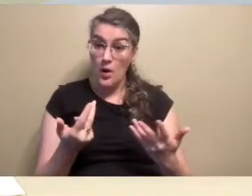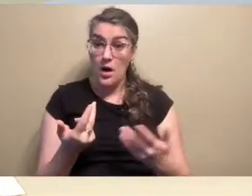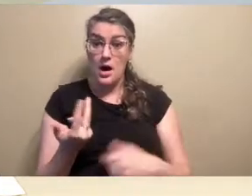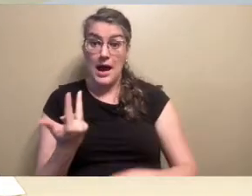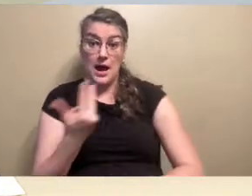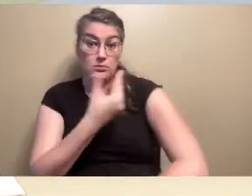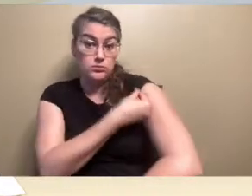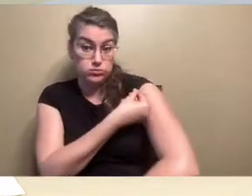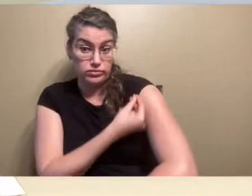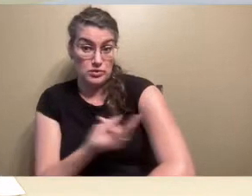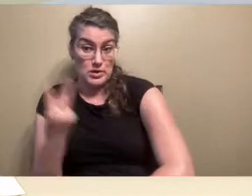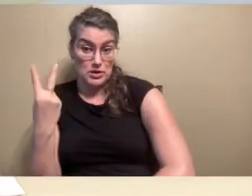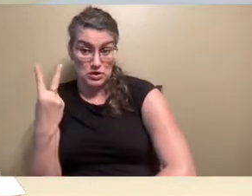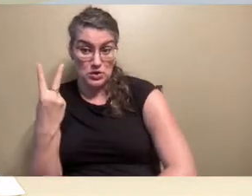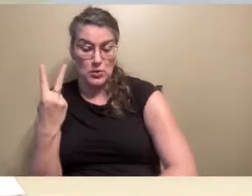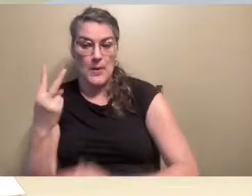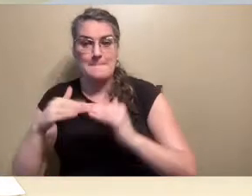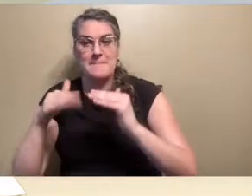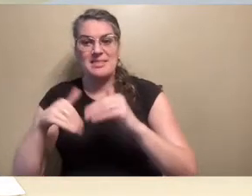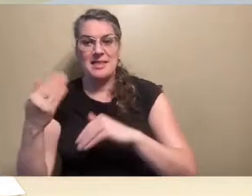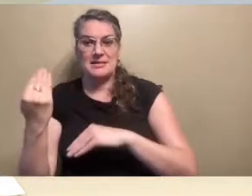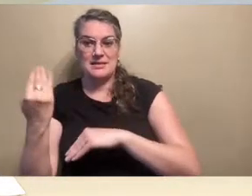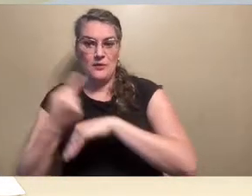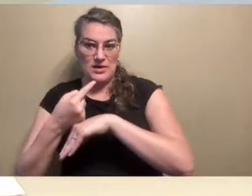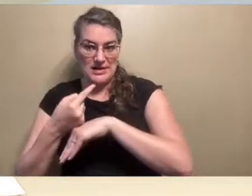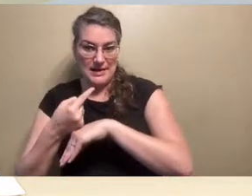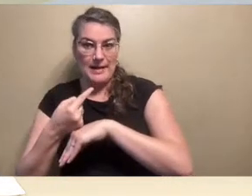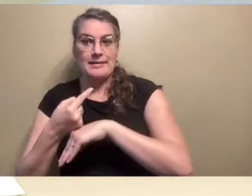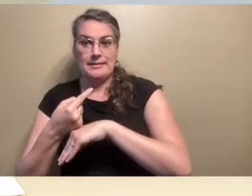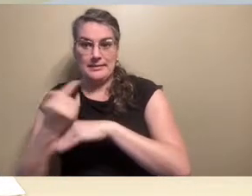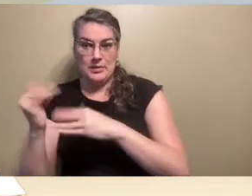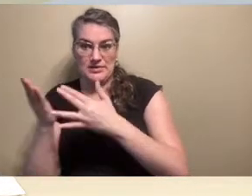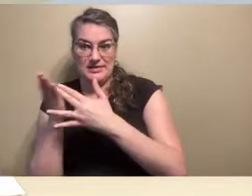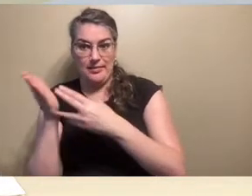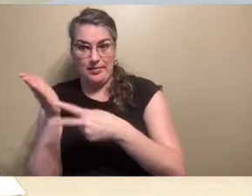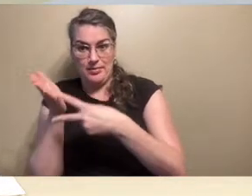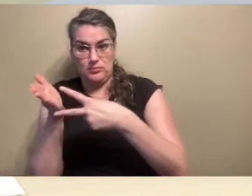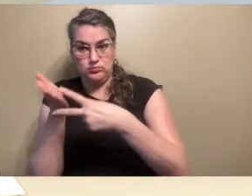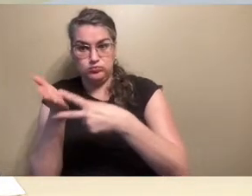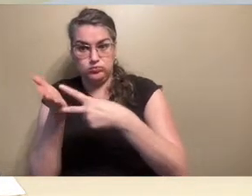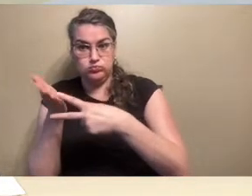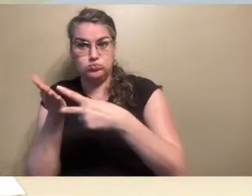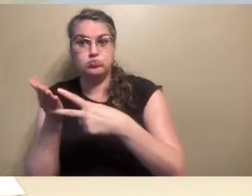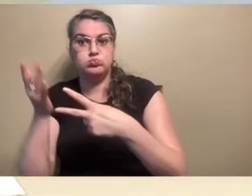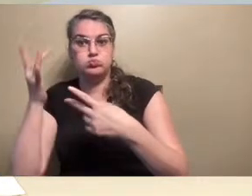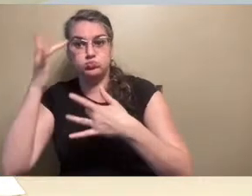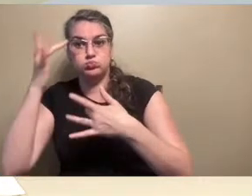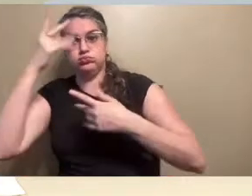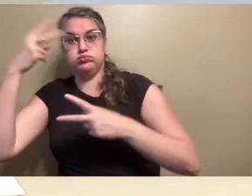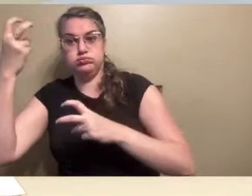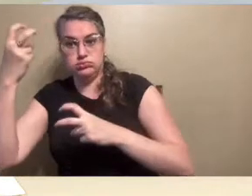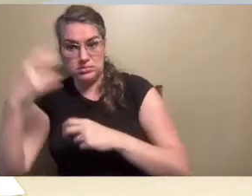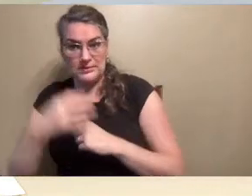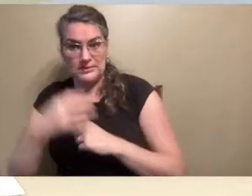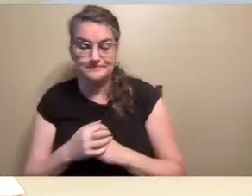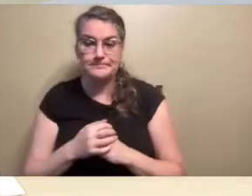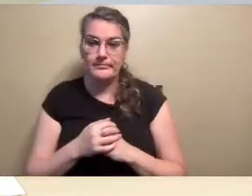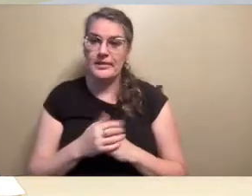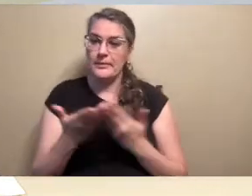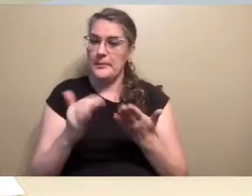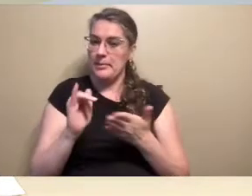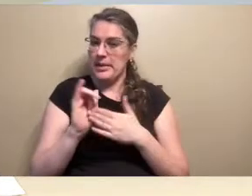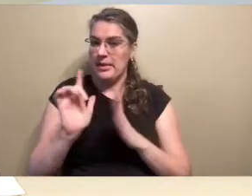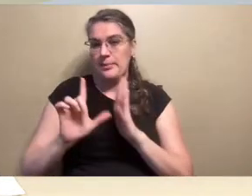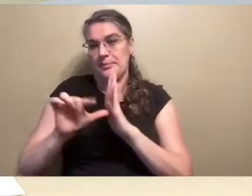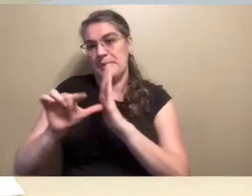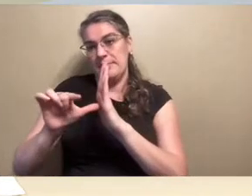had their second dose. And so just quickly, a quick follow-up, if where we're at now in terms of moving